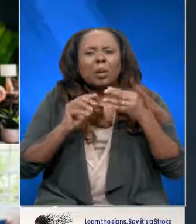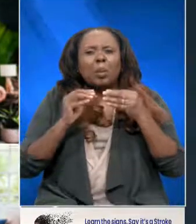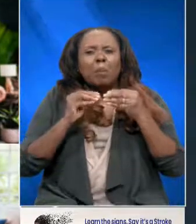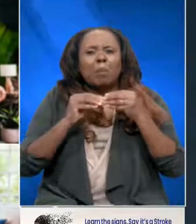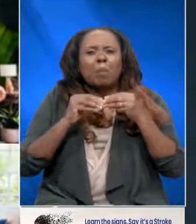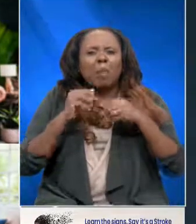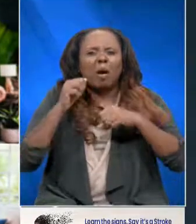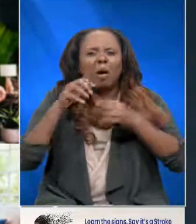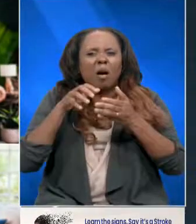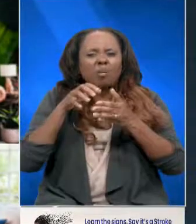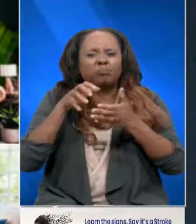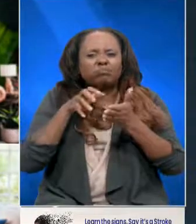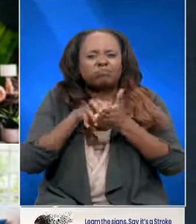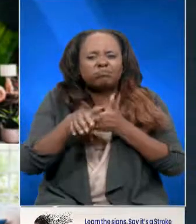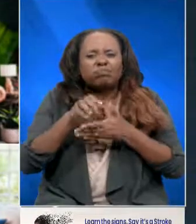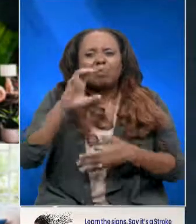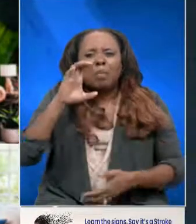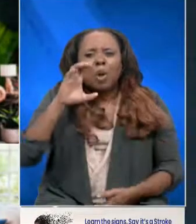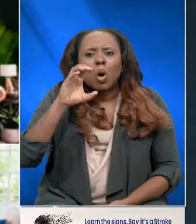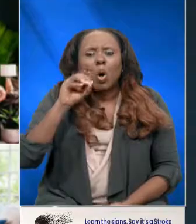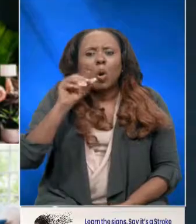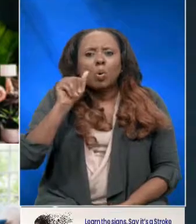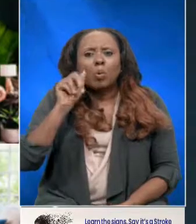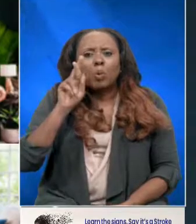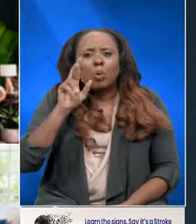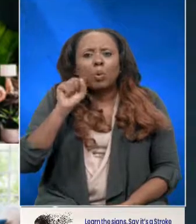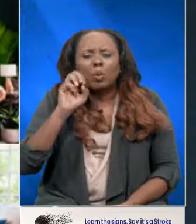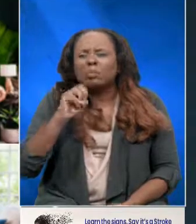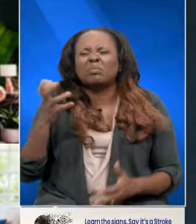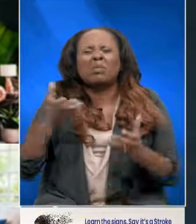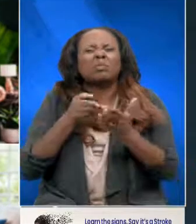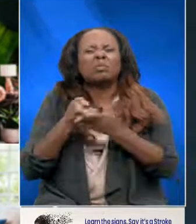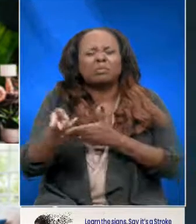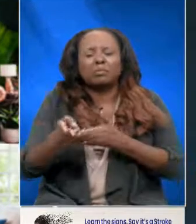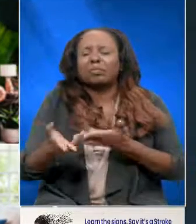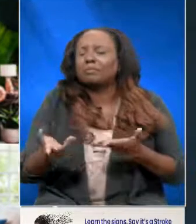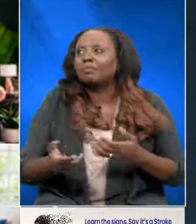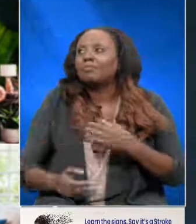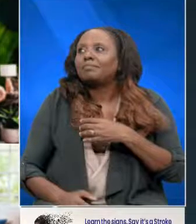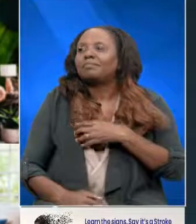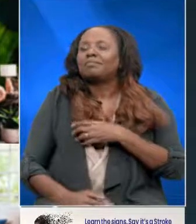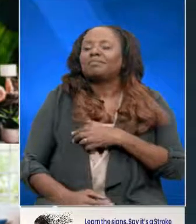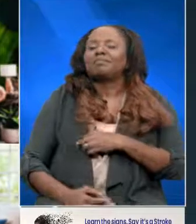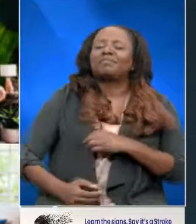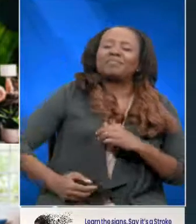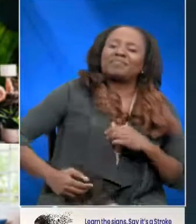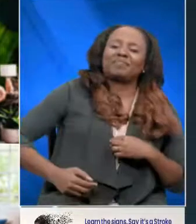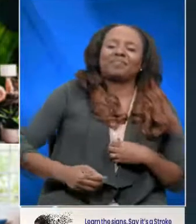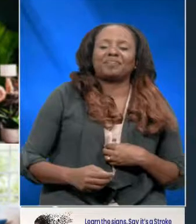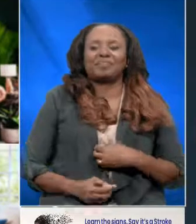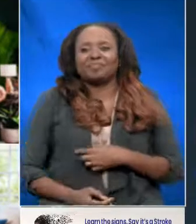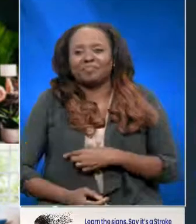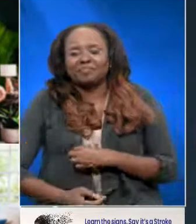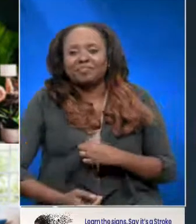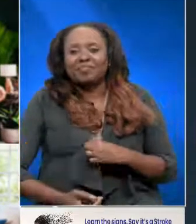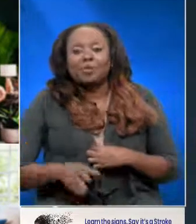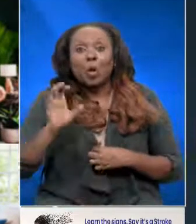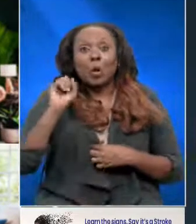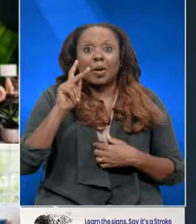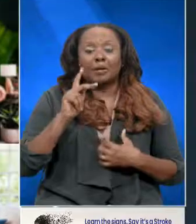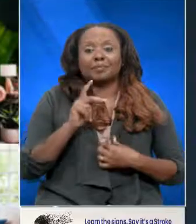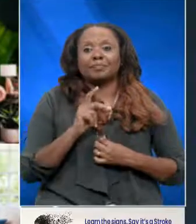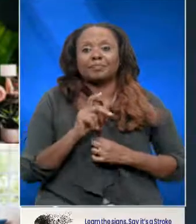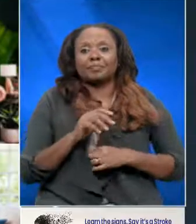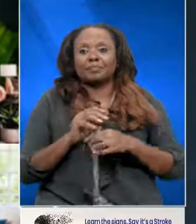better. What's the truth? Okay. So the salts range from